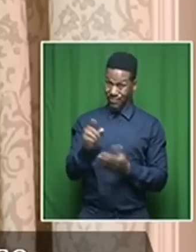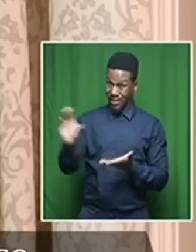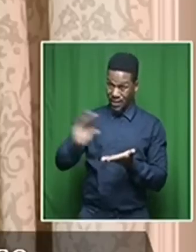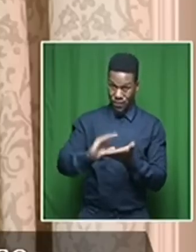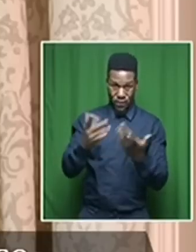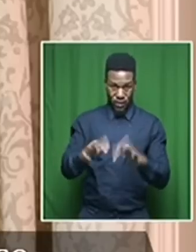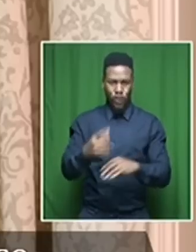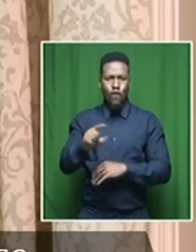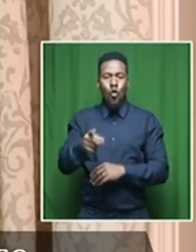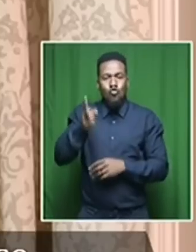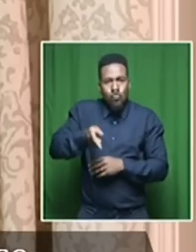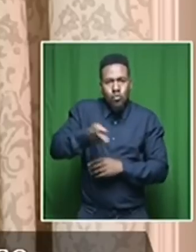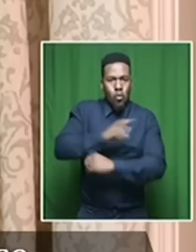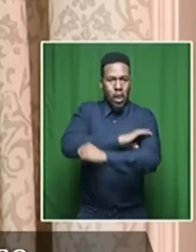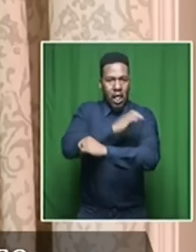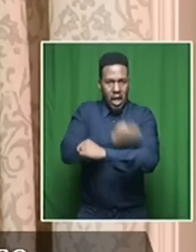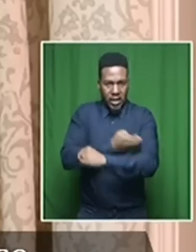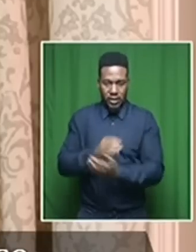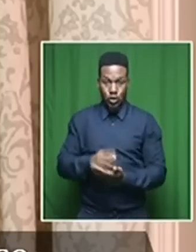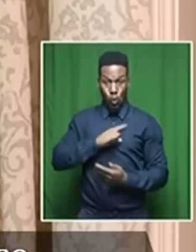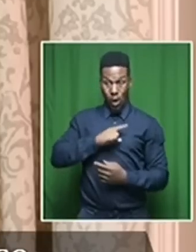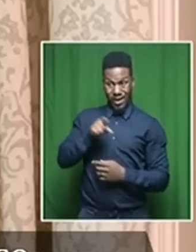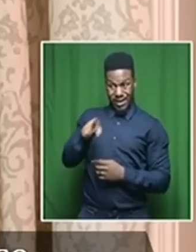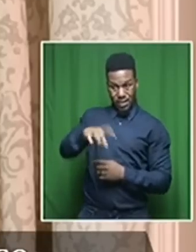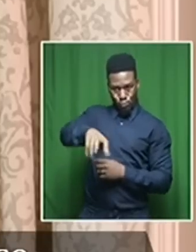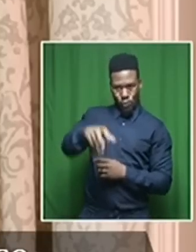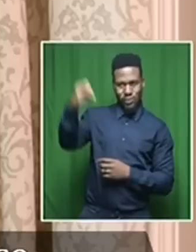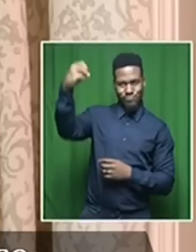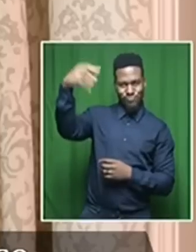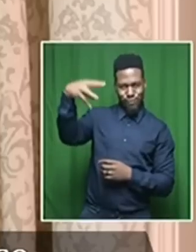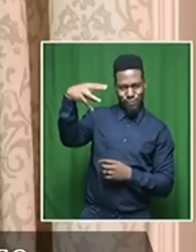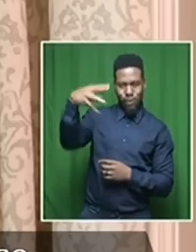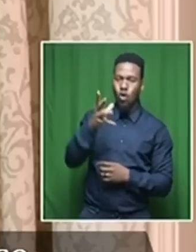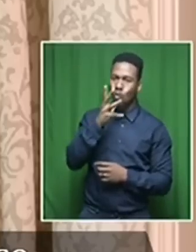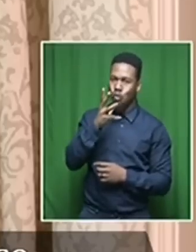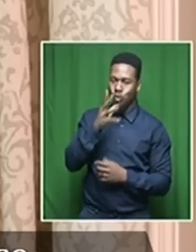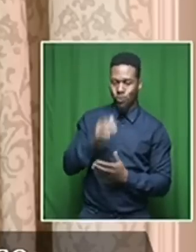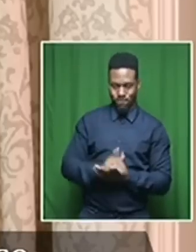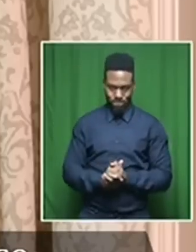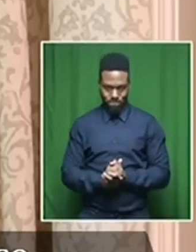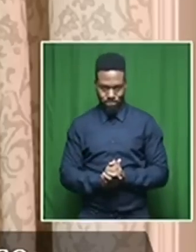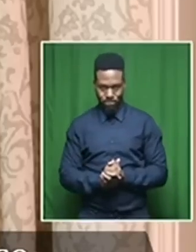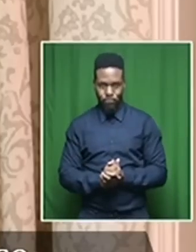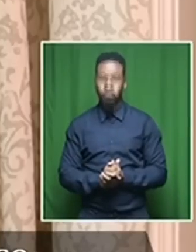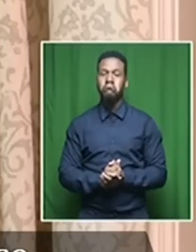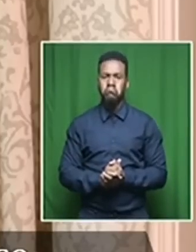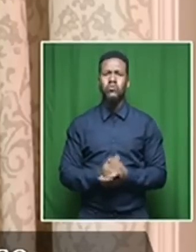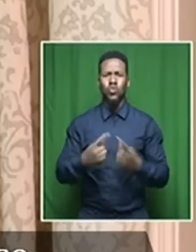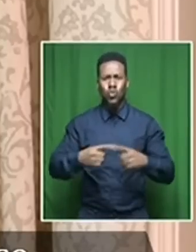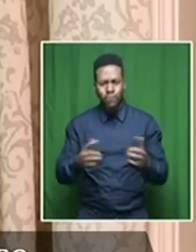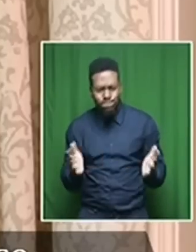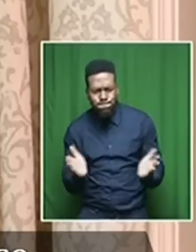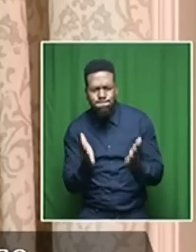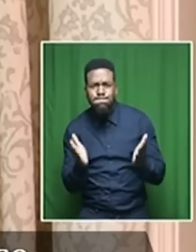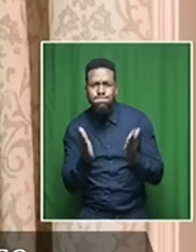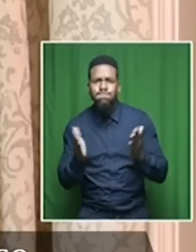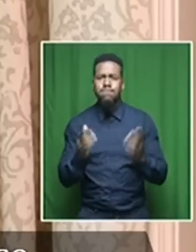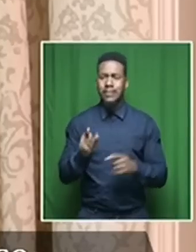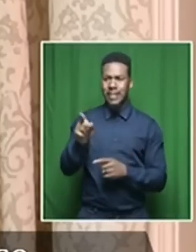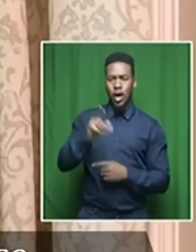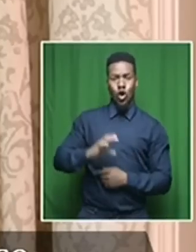as the sunniest province in our country. we are encouraged by the